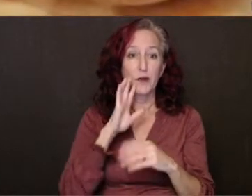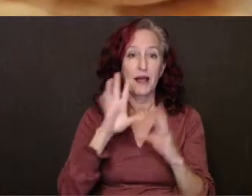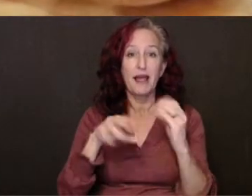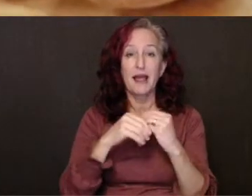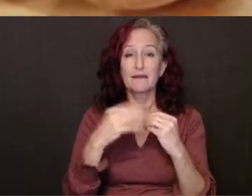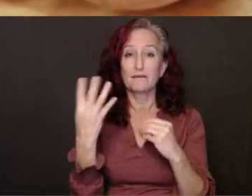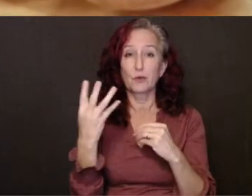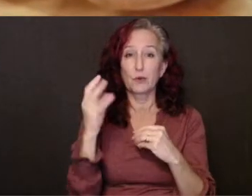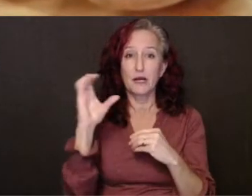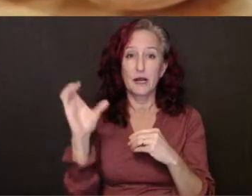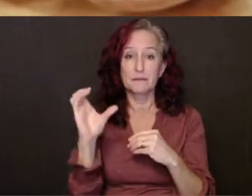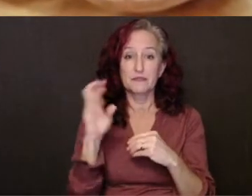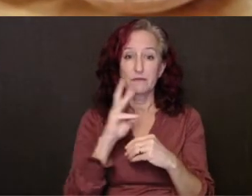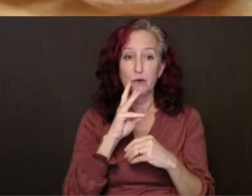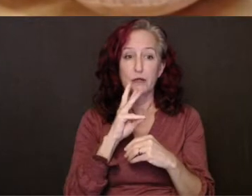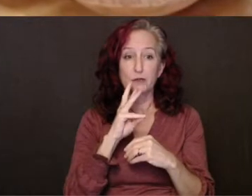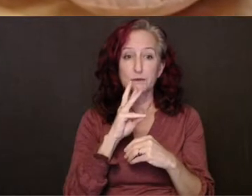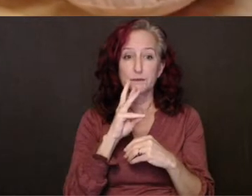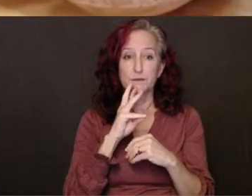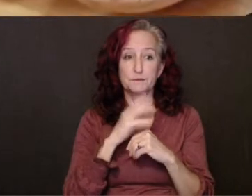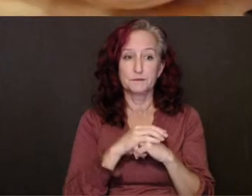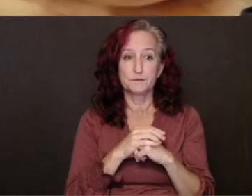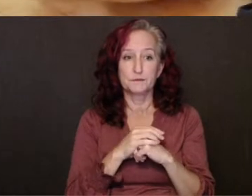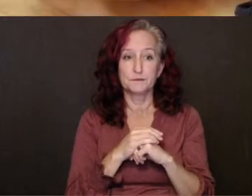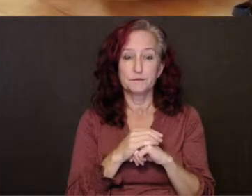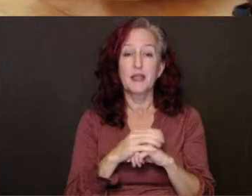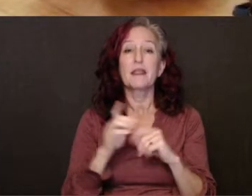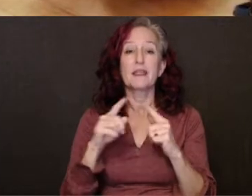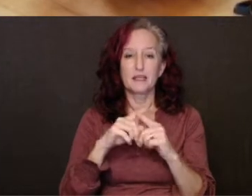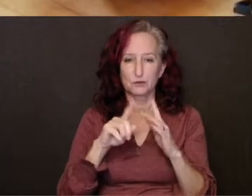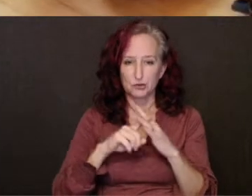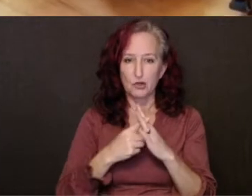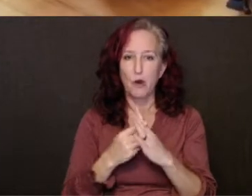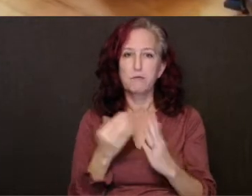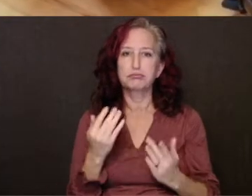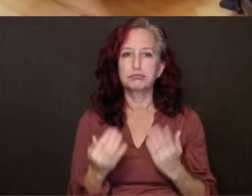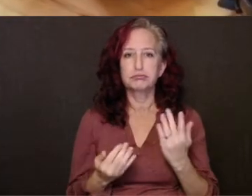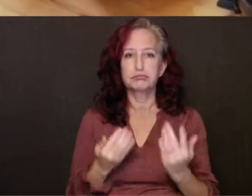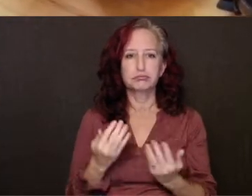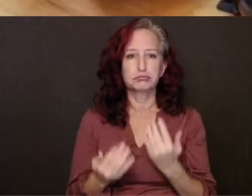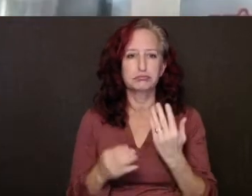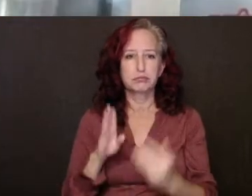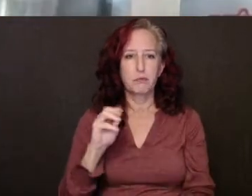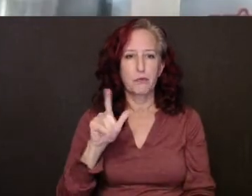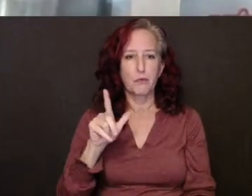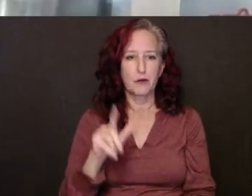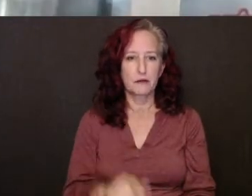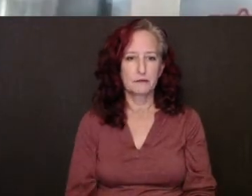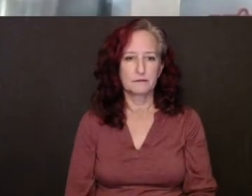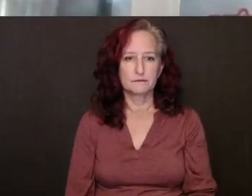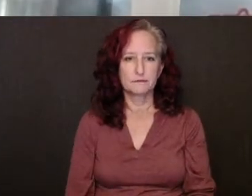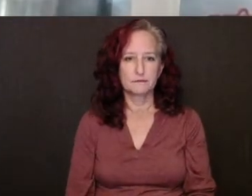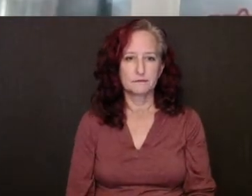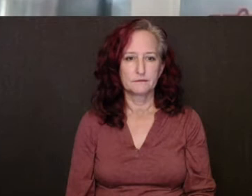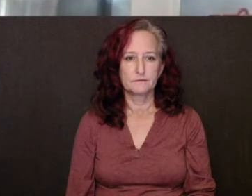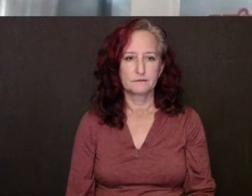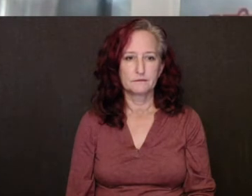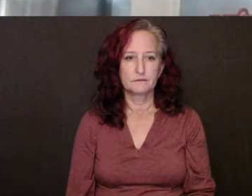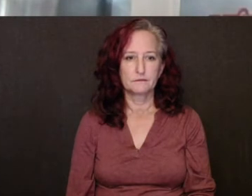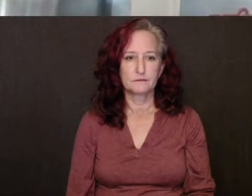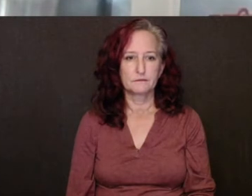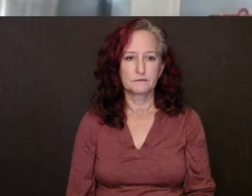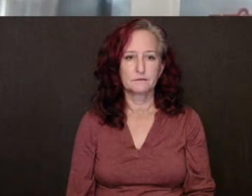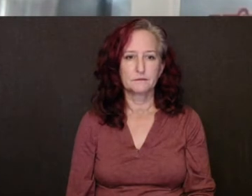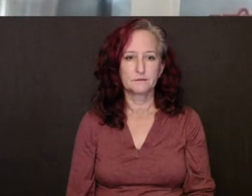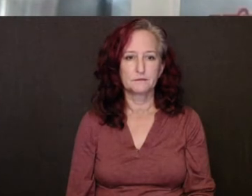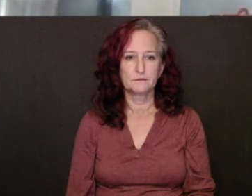my veggies and it's all becoming nice and brown, smelling of the aroma in here, we're going to add 4 cups